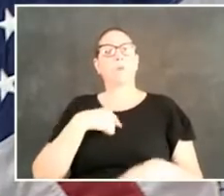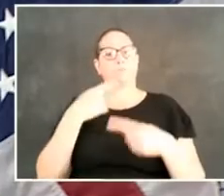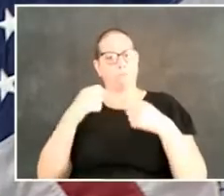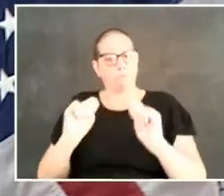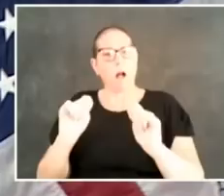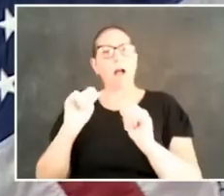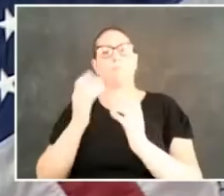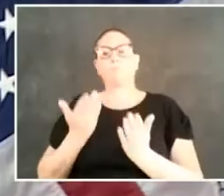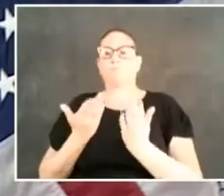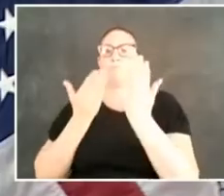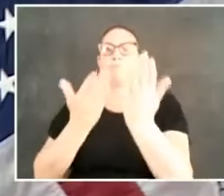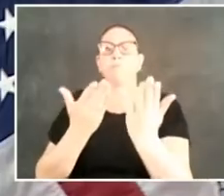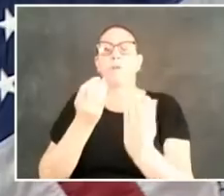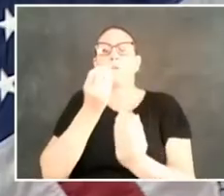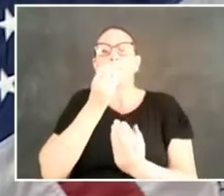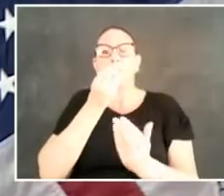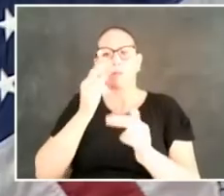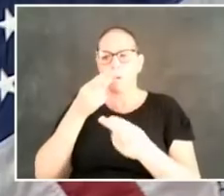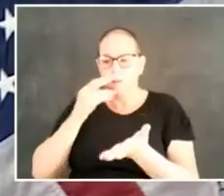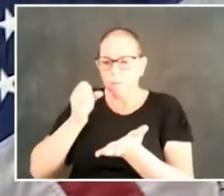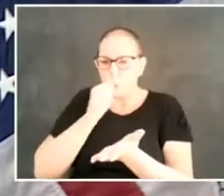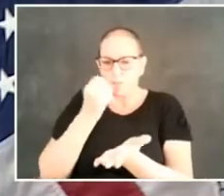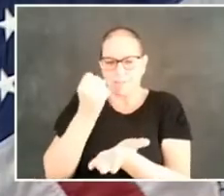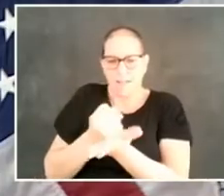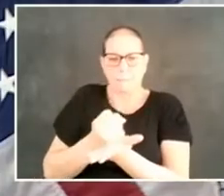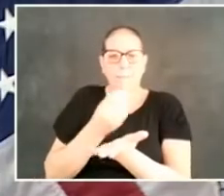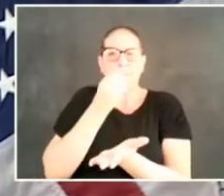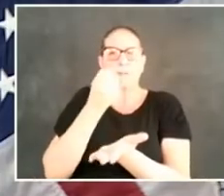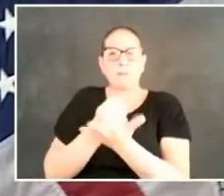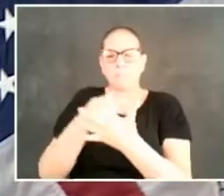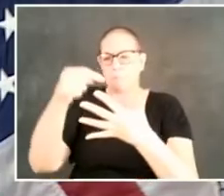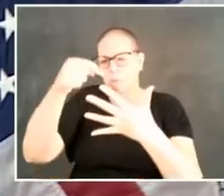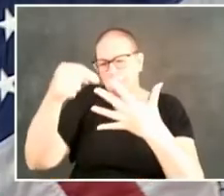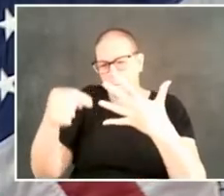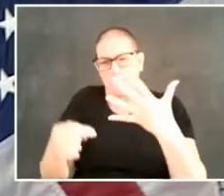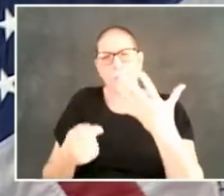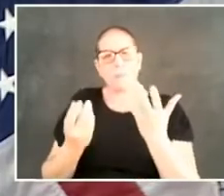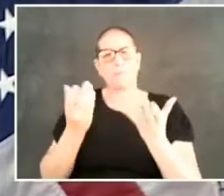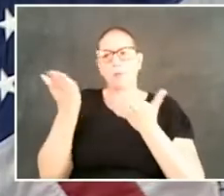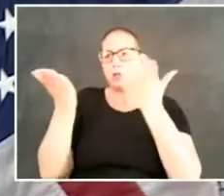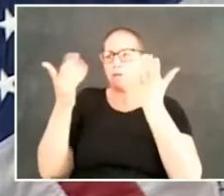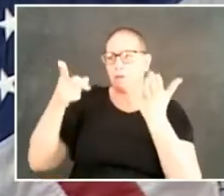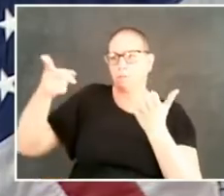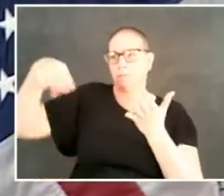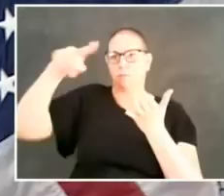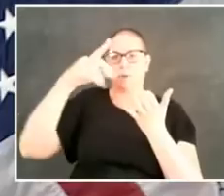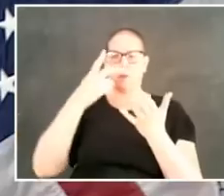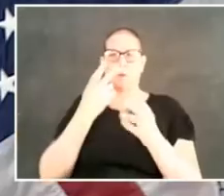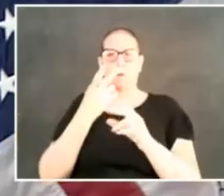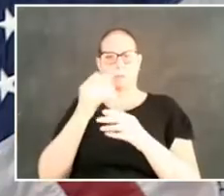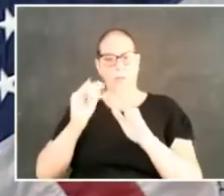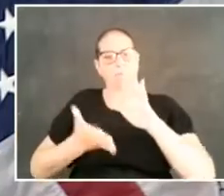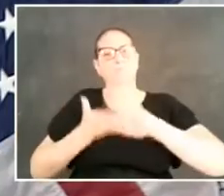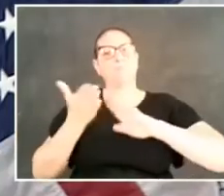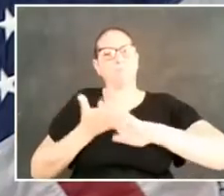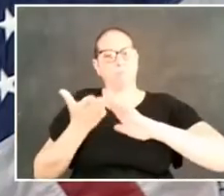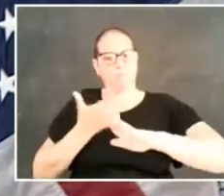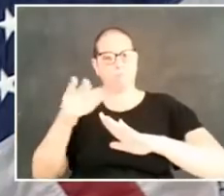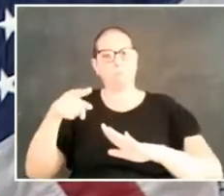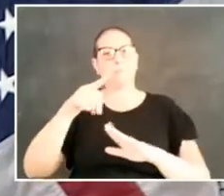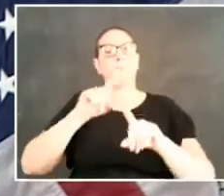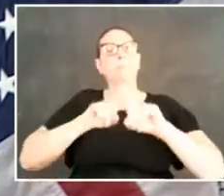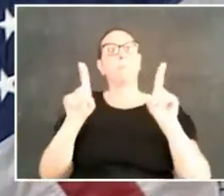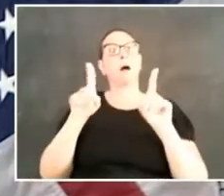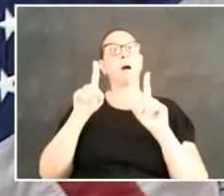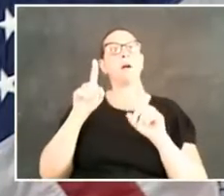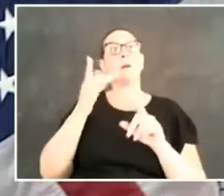to do all of this online or by phone. So there really is not a lot of reason to go in person into an office. We're discouraging people from going to an office. But